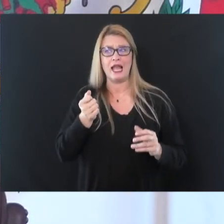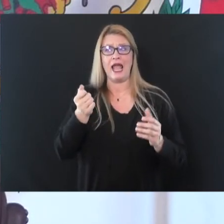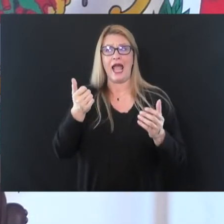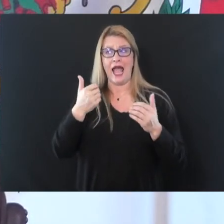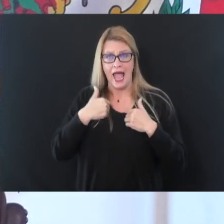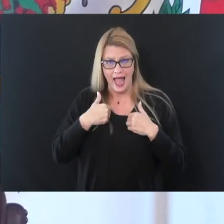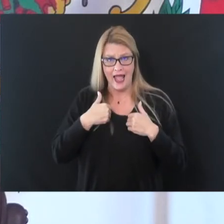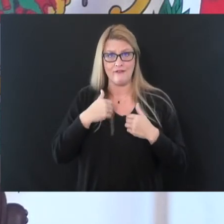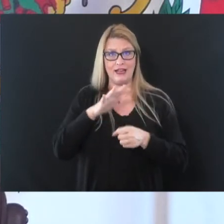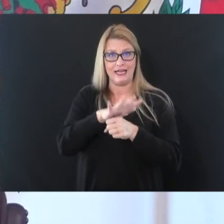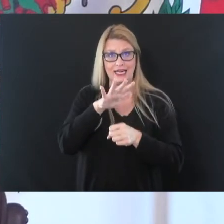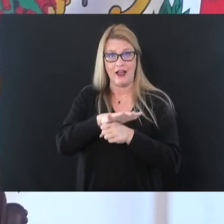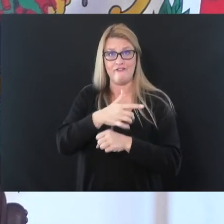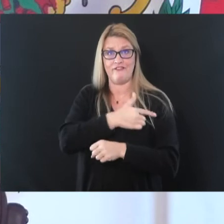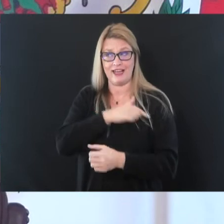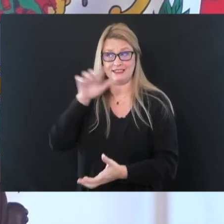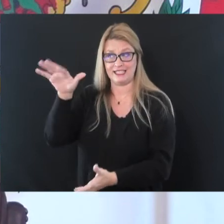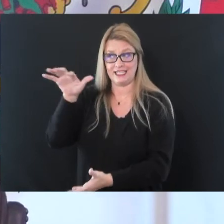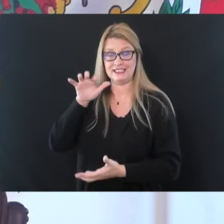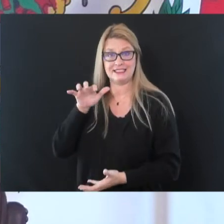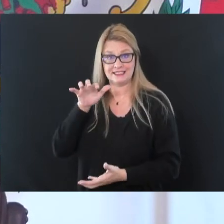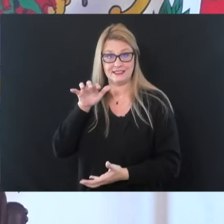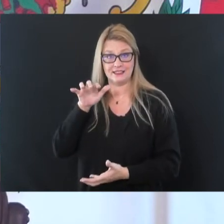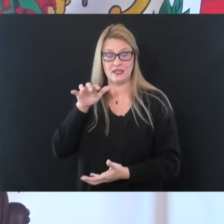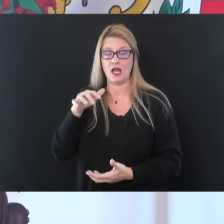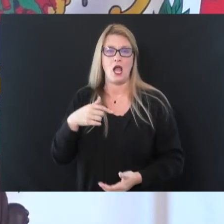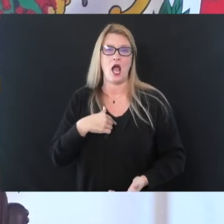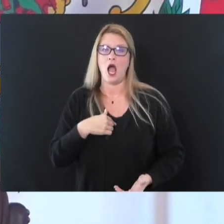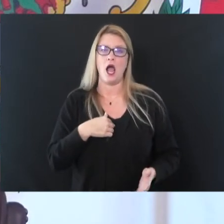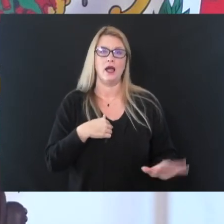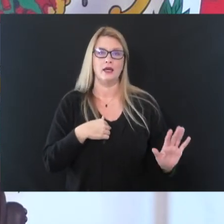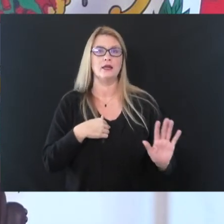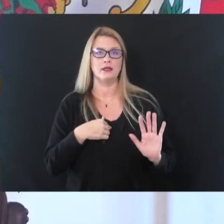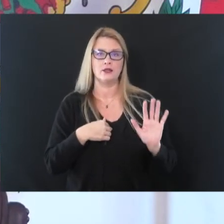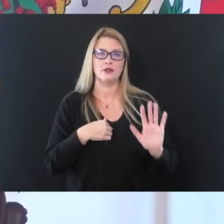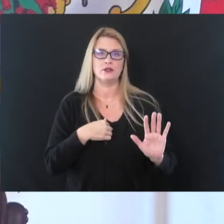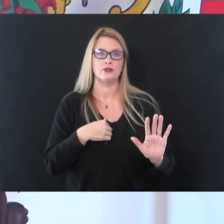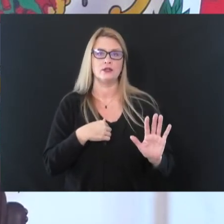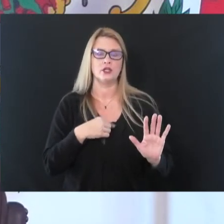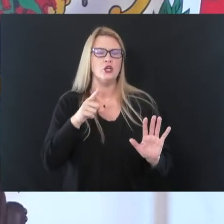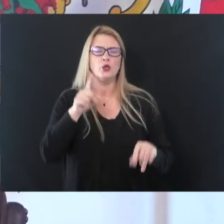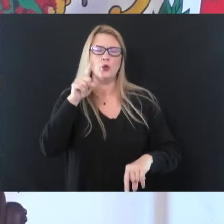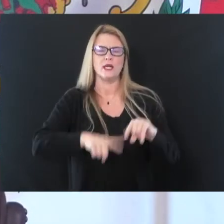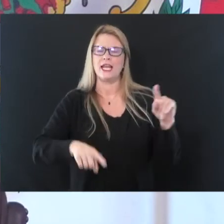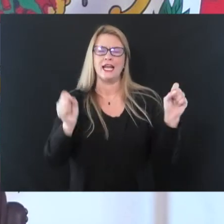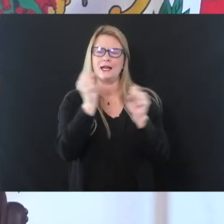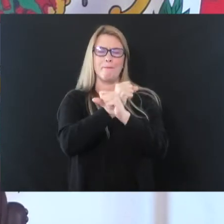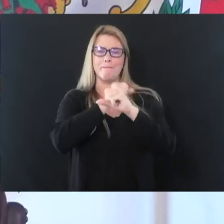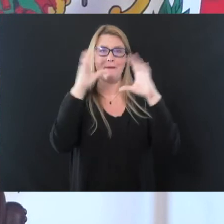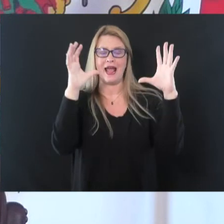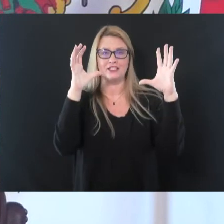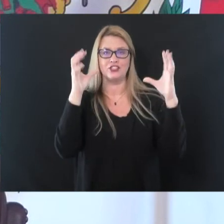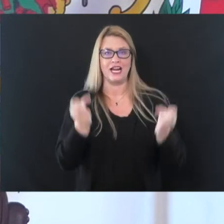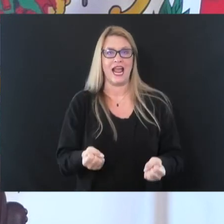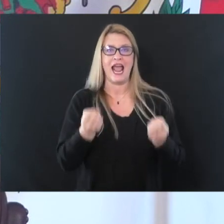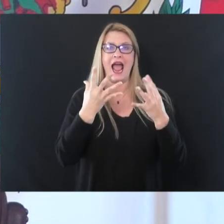get there, we will absolutely, I would love it. I mean, you can't imagine how many